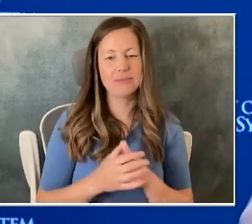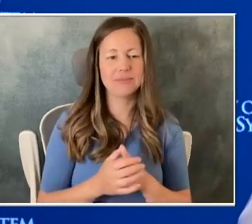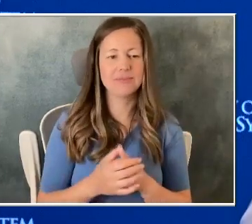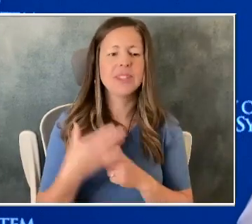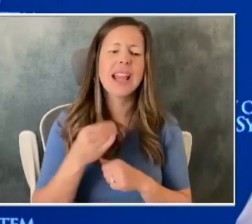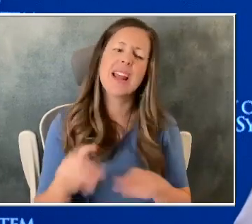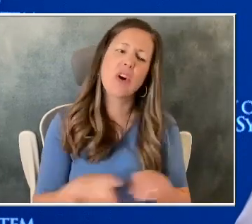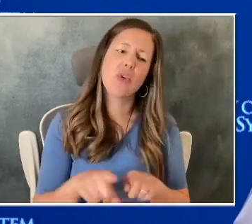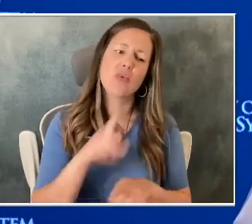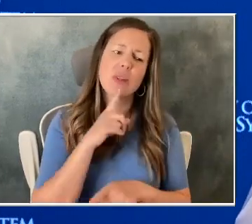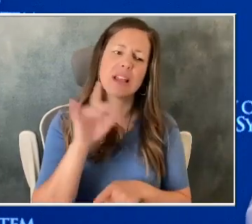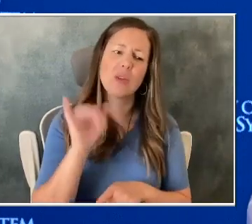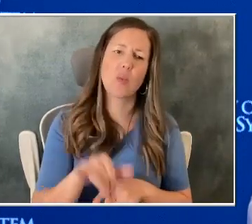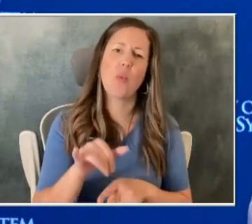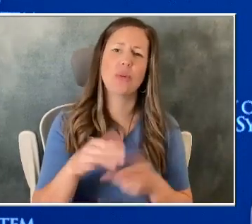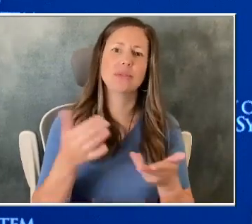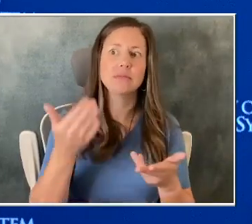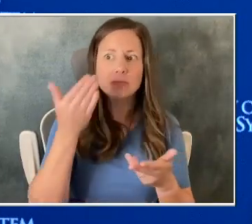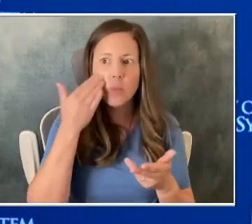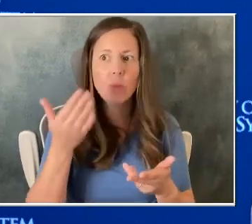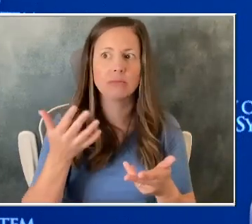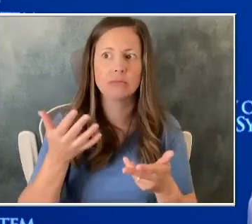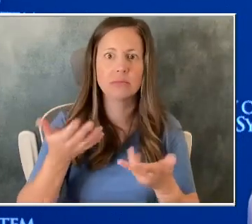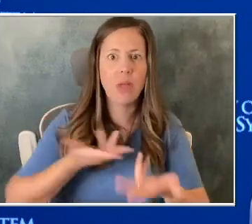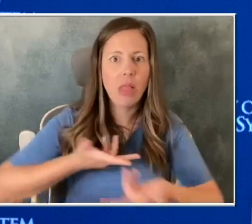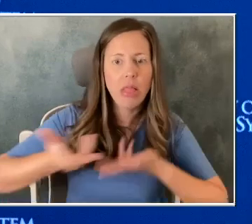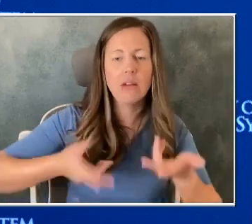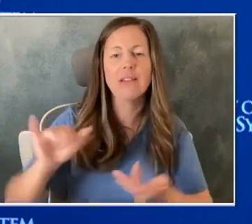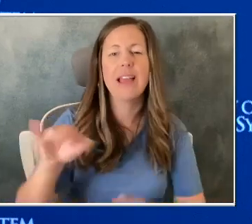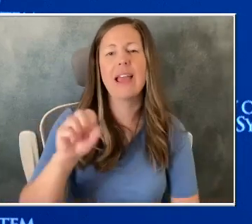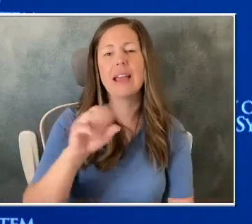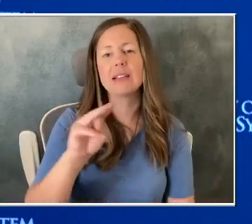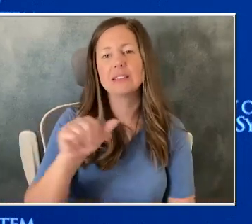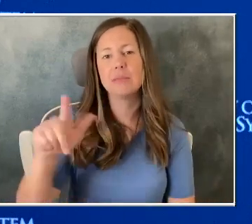well known and worked with organisms such as smallpox or